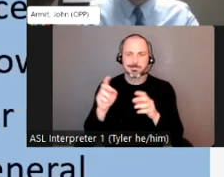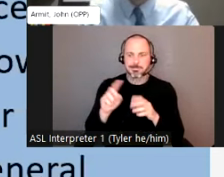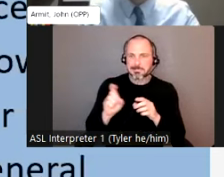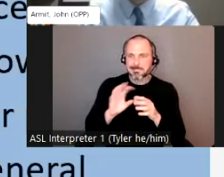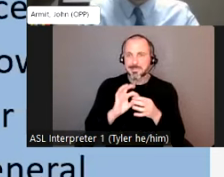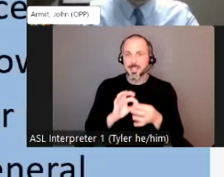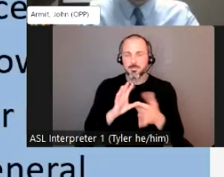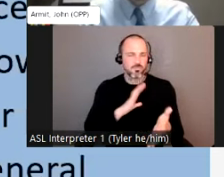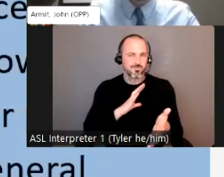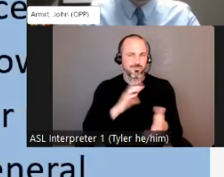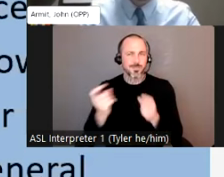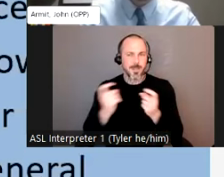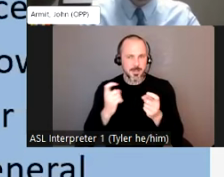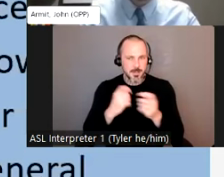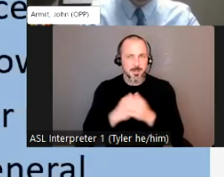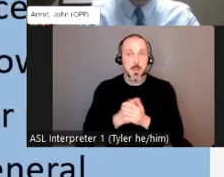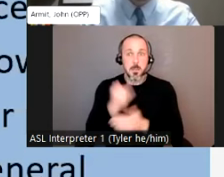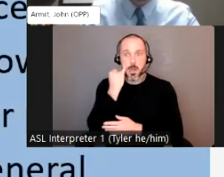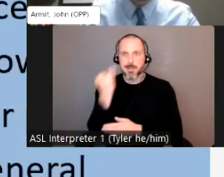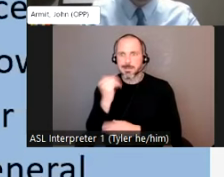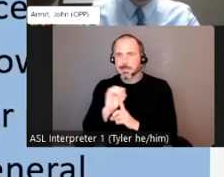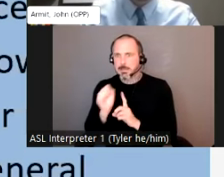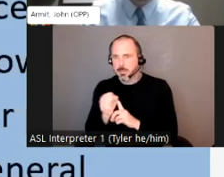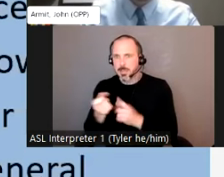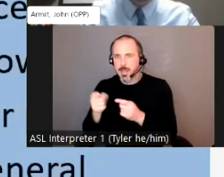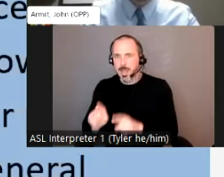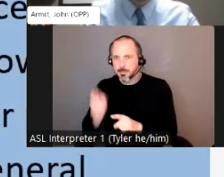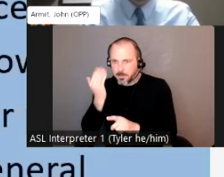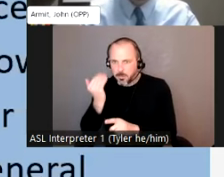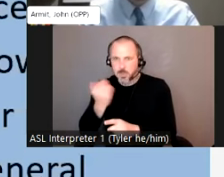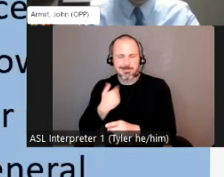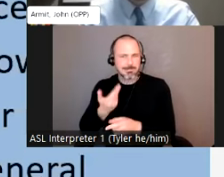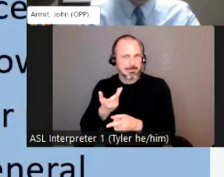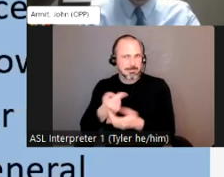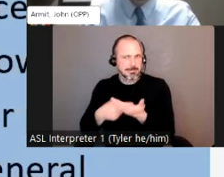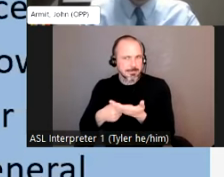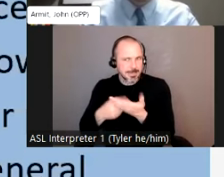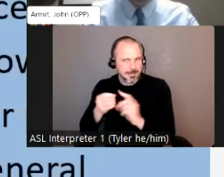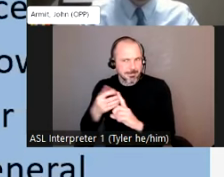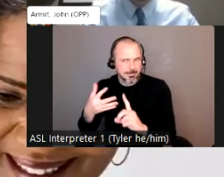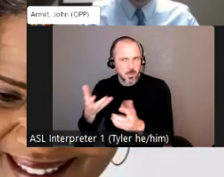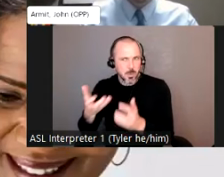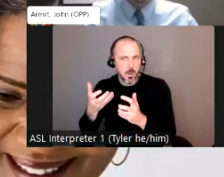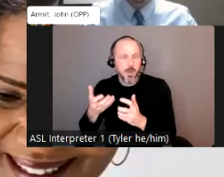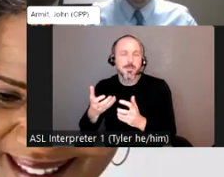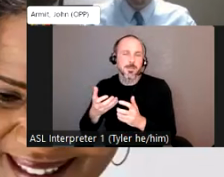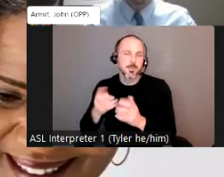to talk more offline, we'd be more than pleased to do that more in a confidential manner for you.